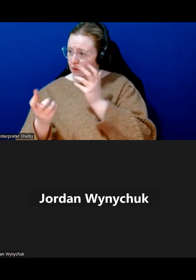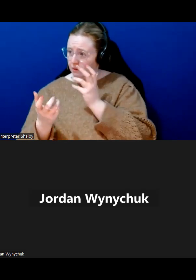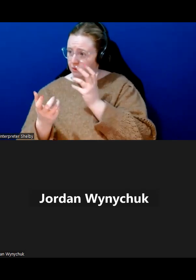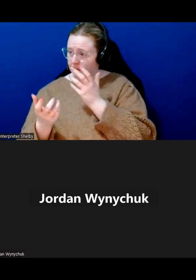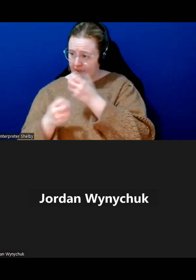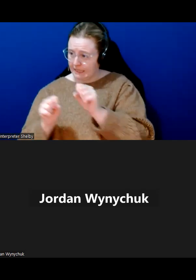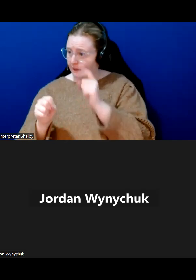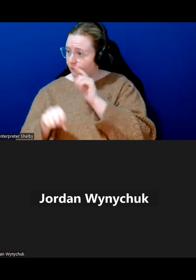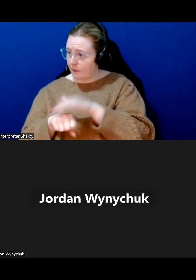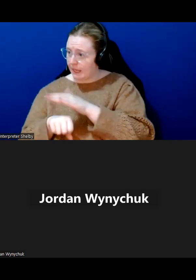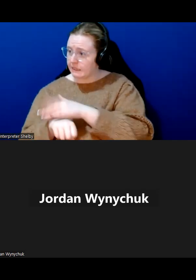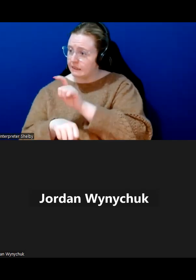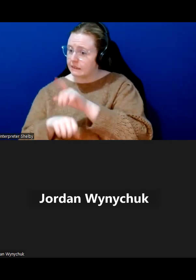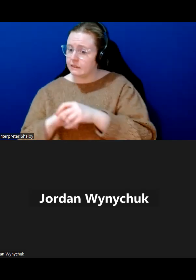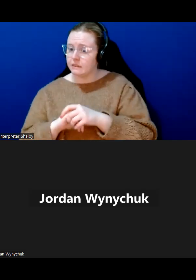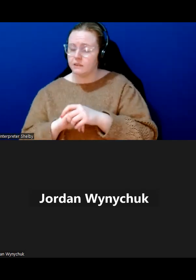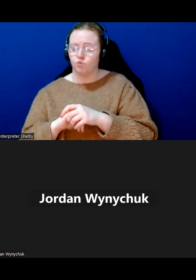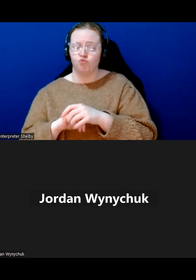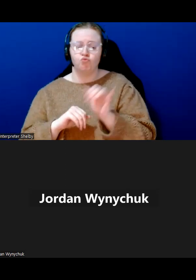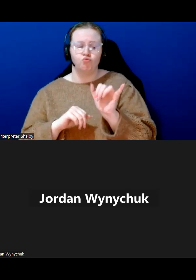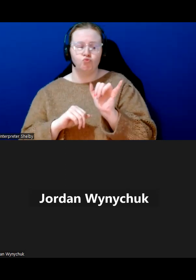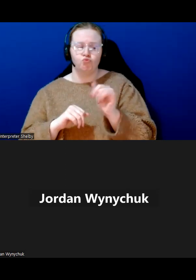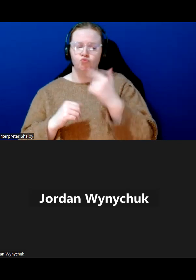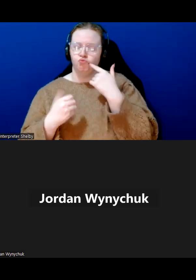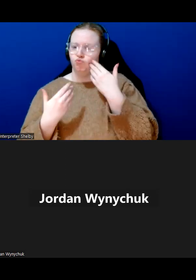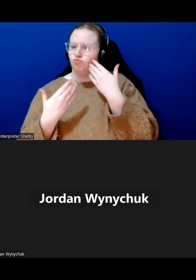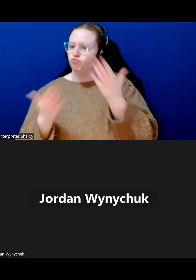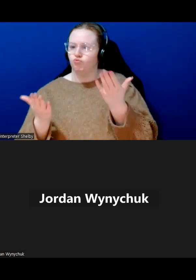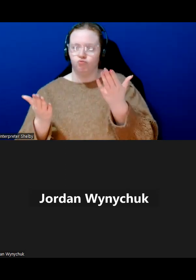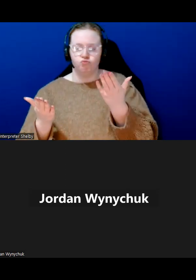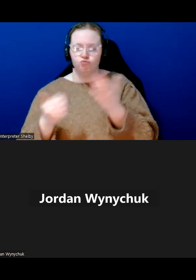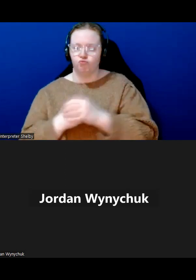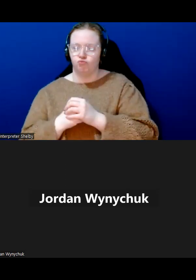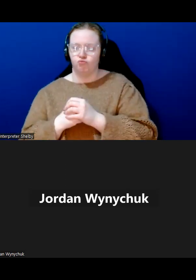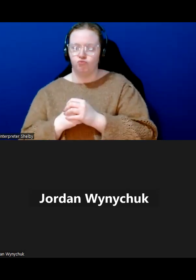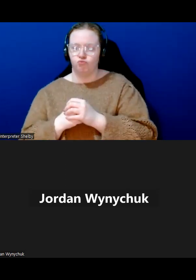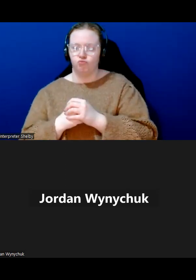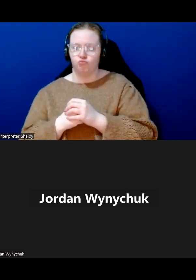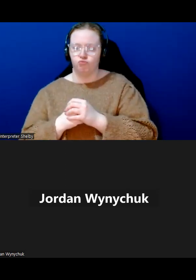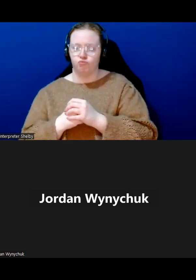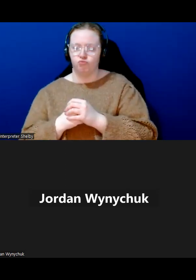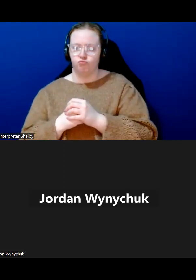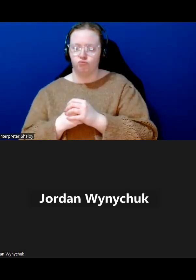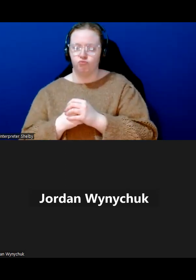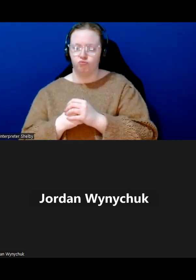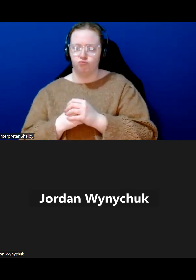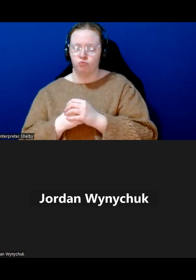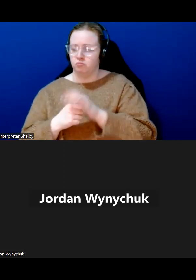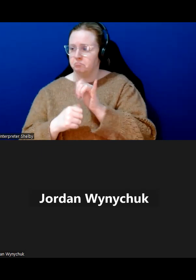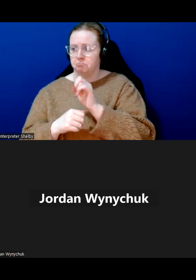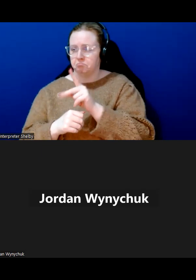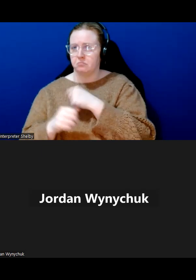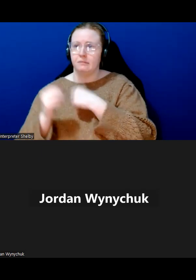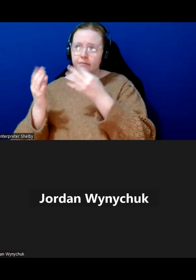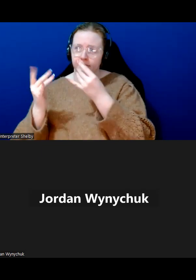head? I do not know, but I will. That's okay. Just thinking, because I mean, every year I